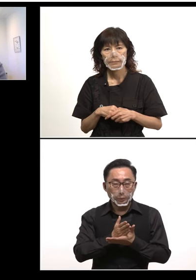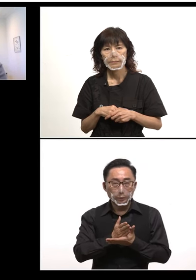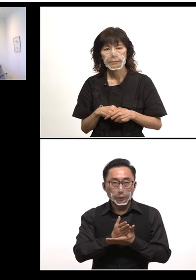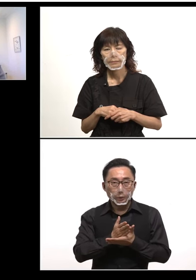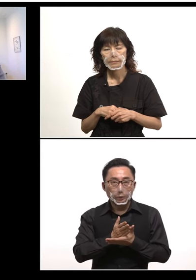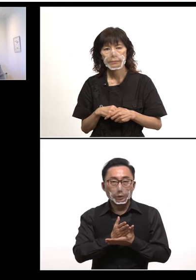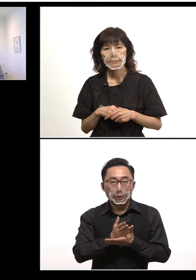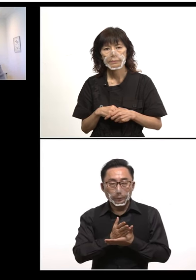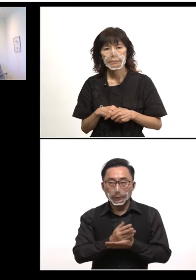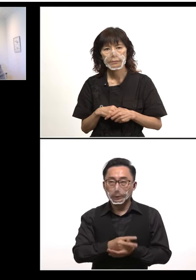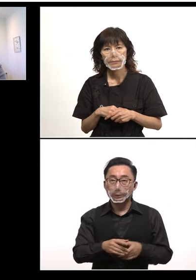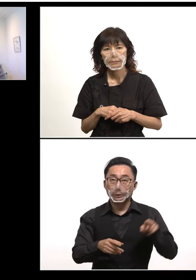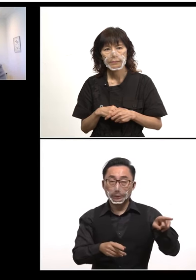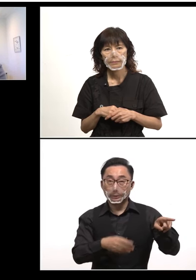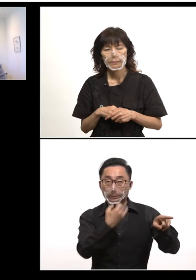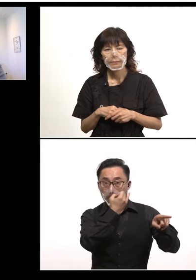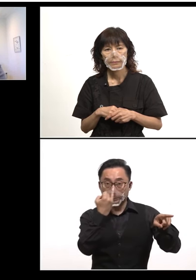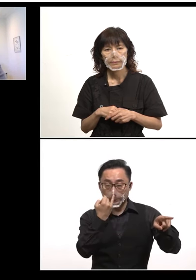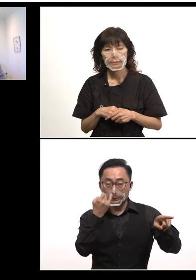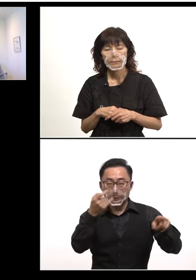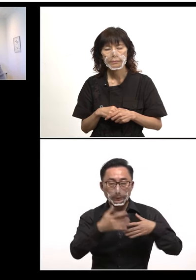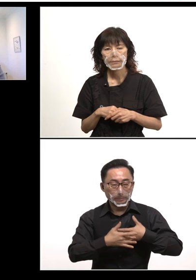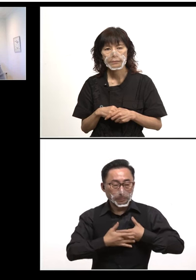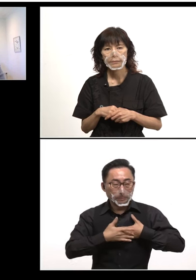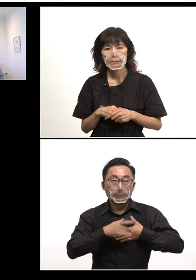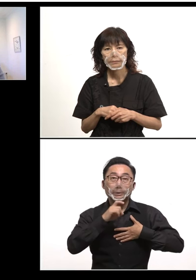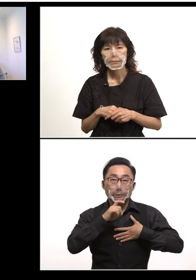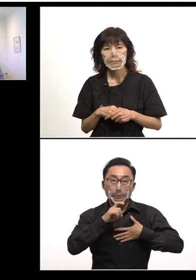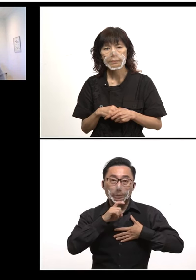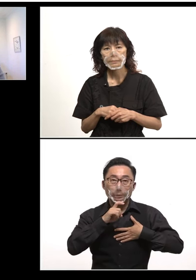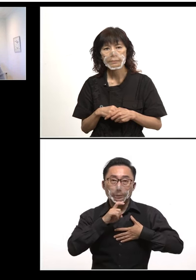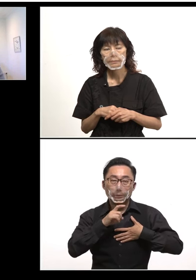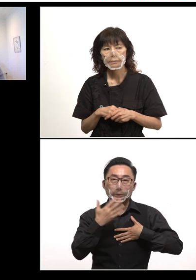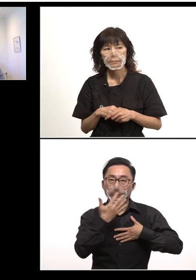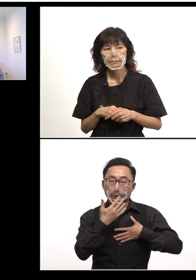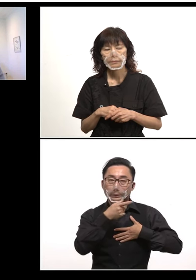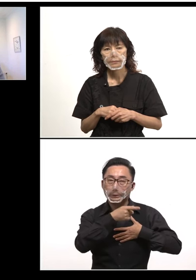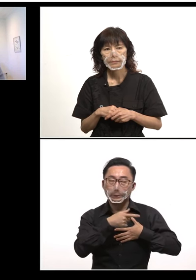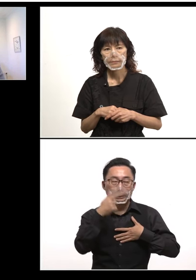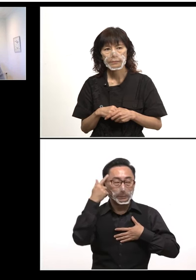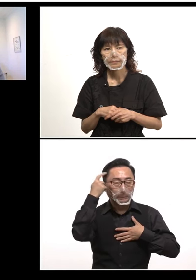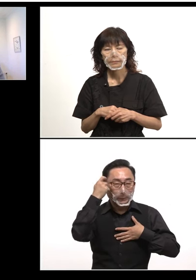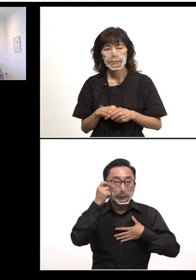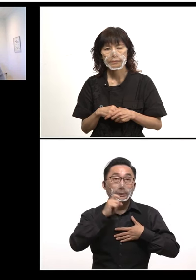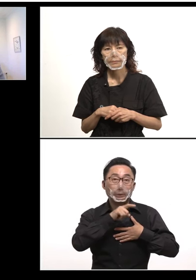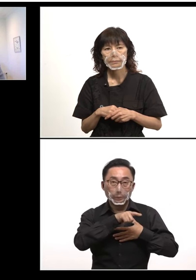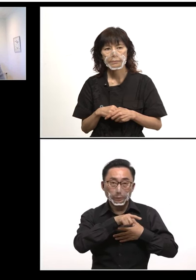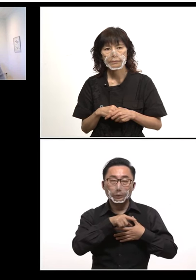So through our discussions about this, I realized his ideas about color